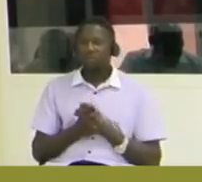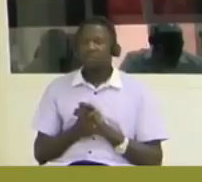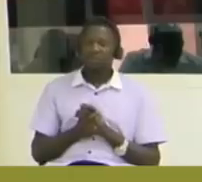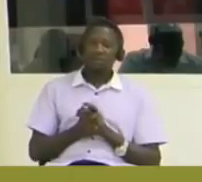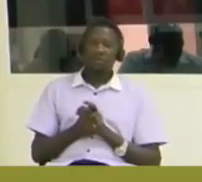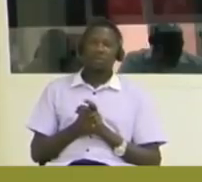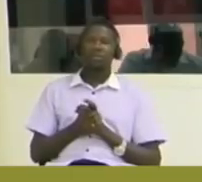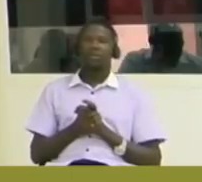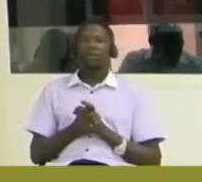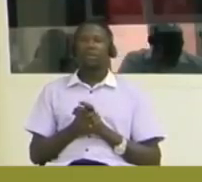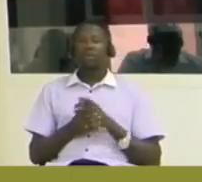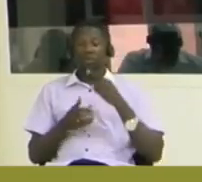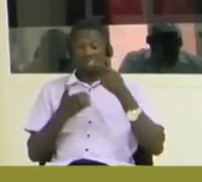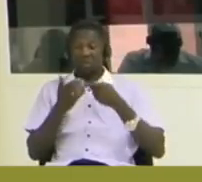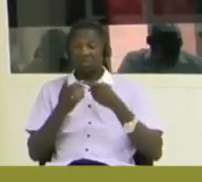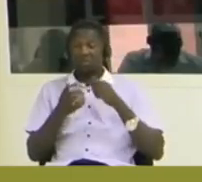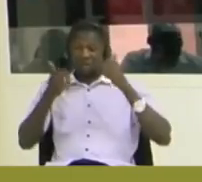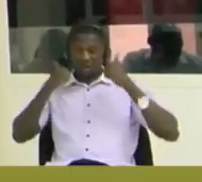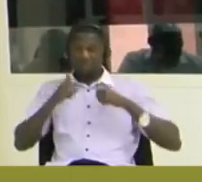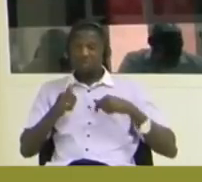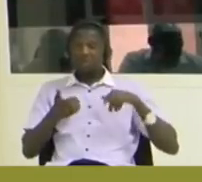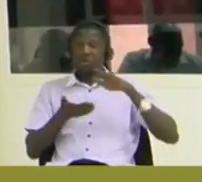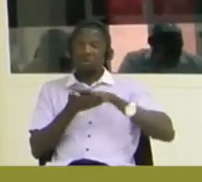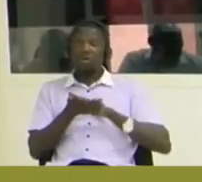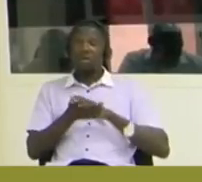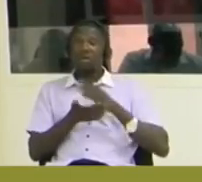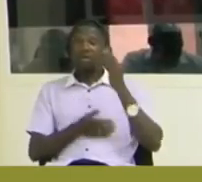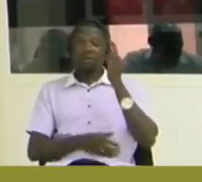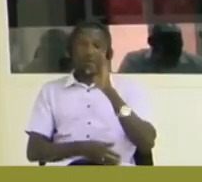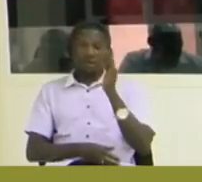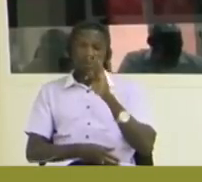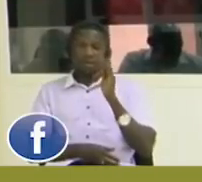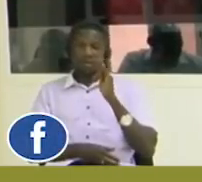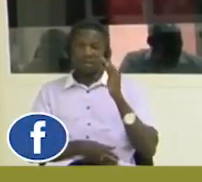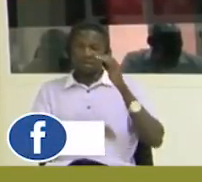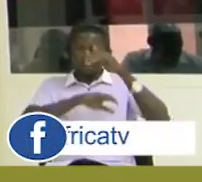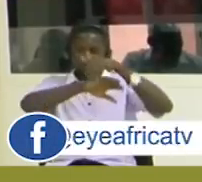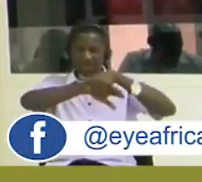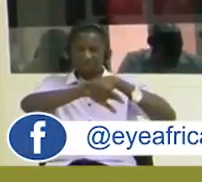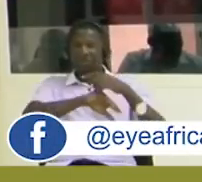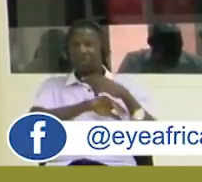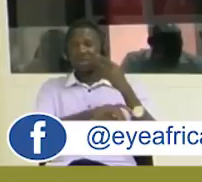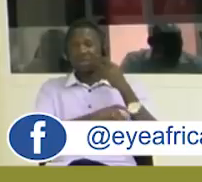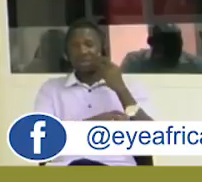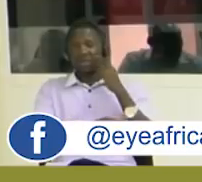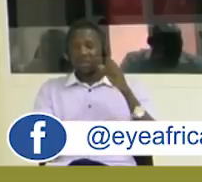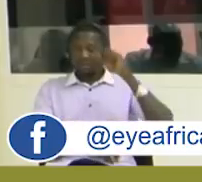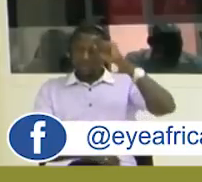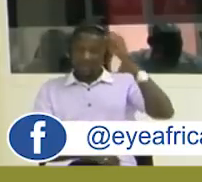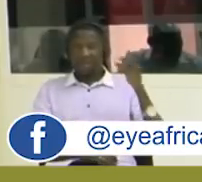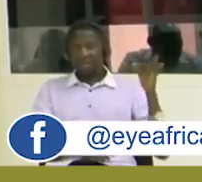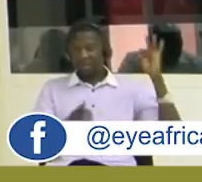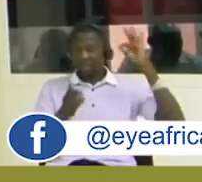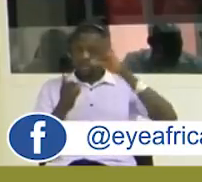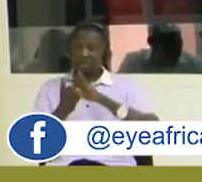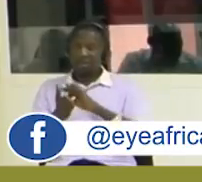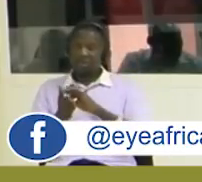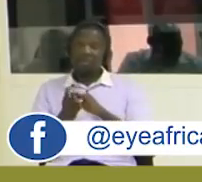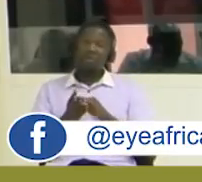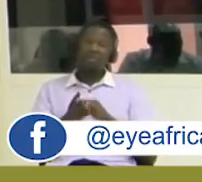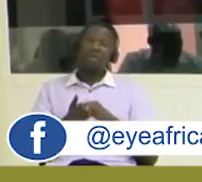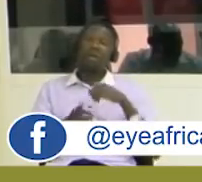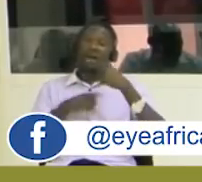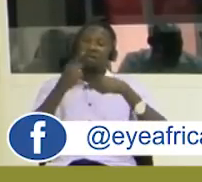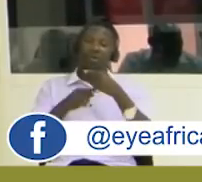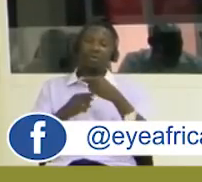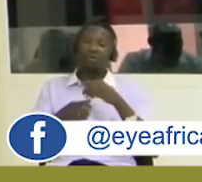would have been on a Friday. Yes, sir. Night. That was the day the president traveled. Yes, sir. So after you received